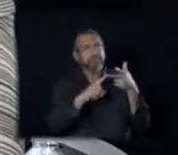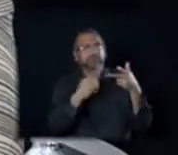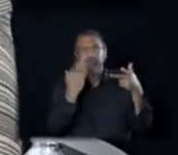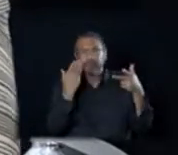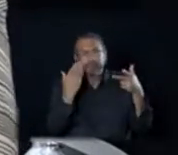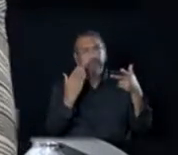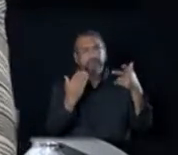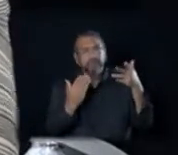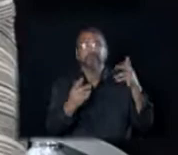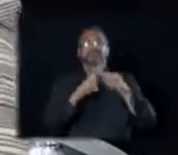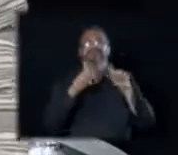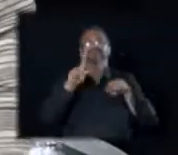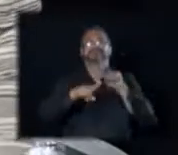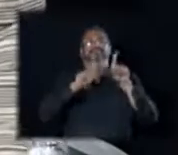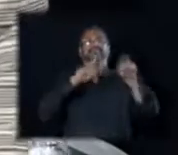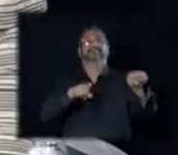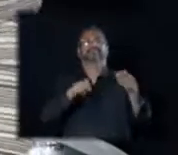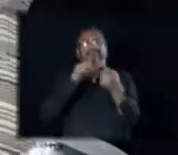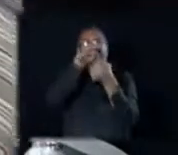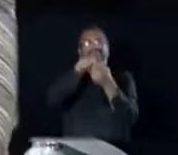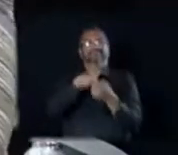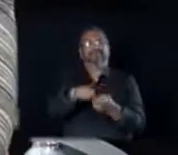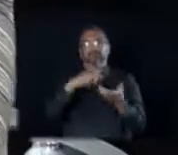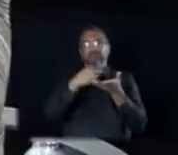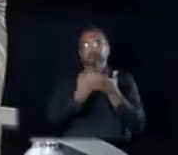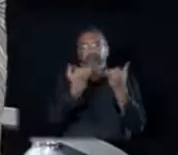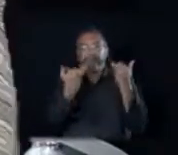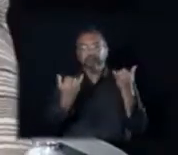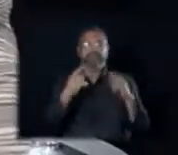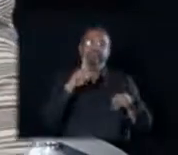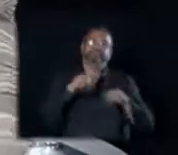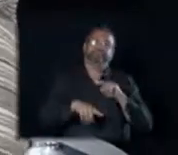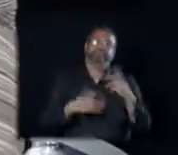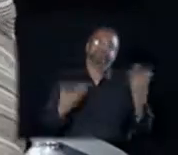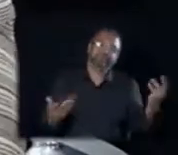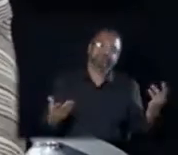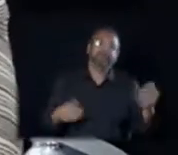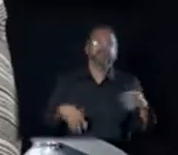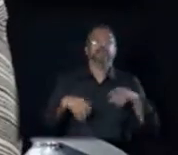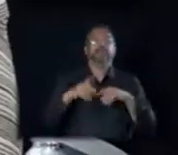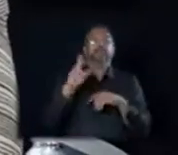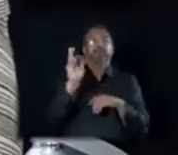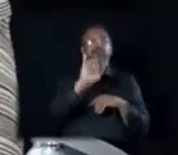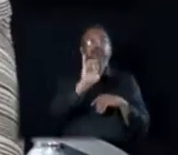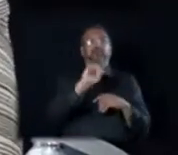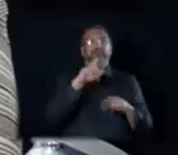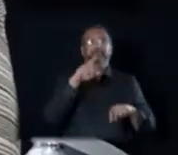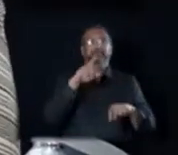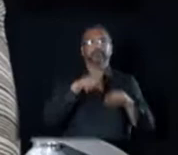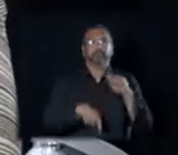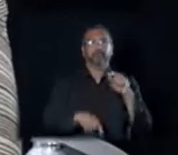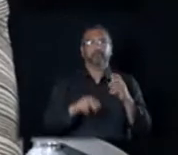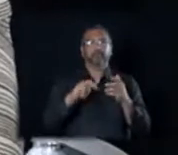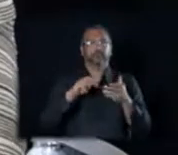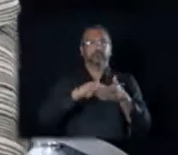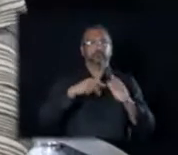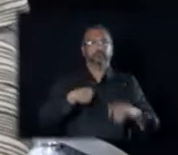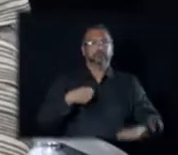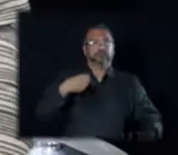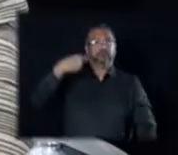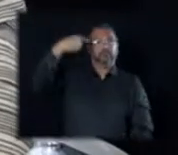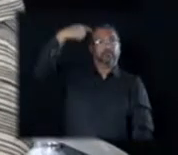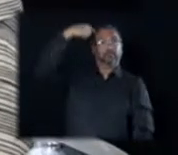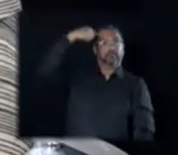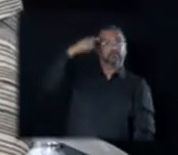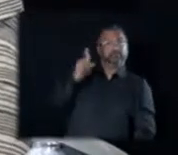don't know. And I cannot tell you specifically where we stand in terms of this or that, and we cannot either make representations